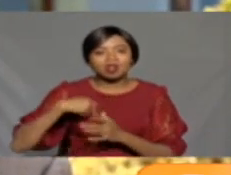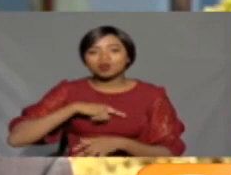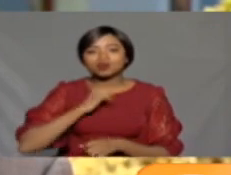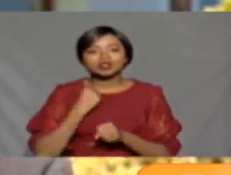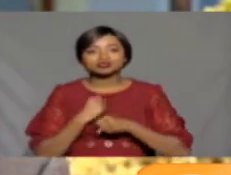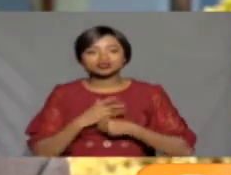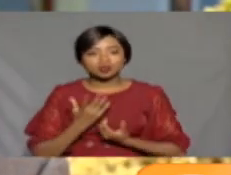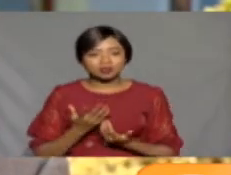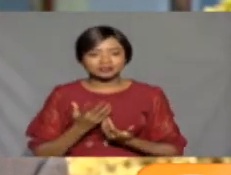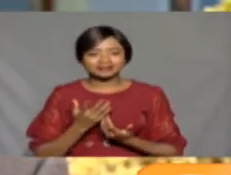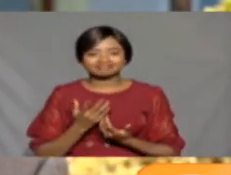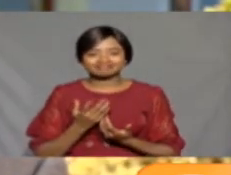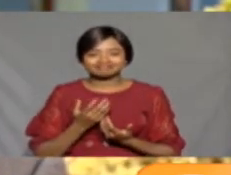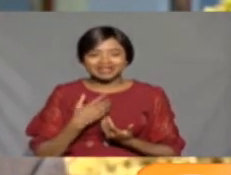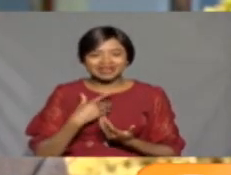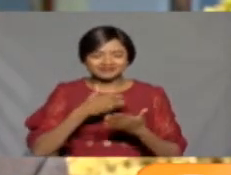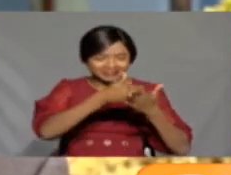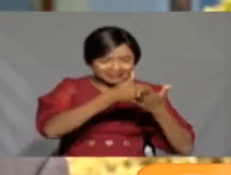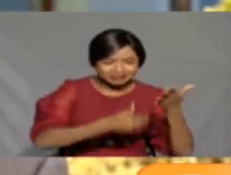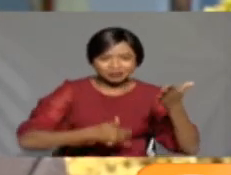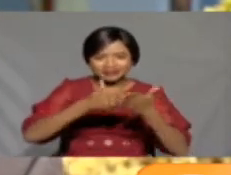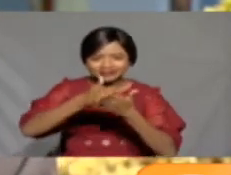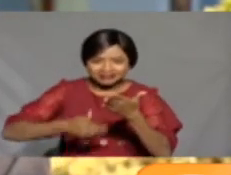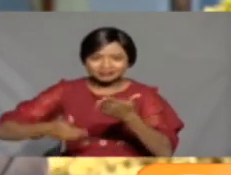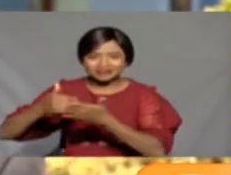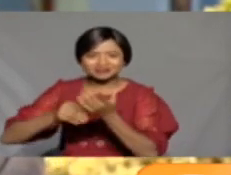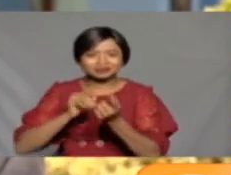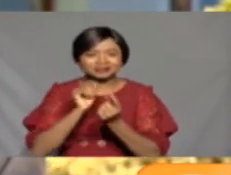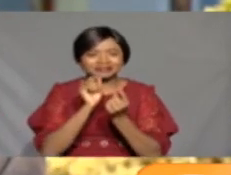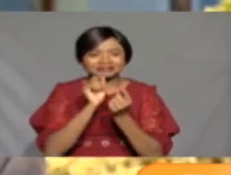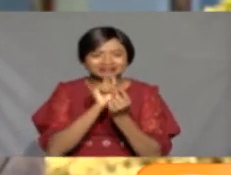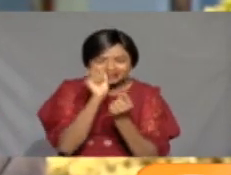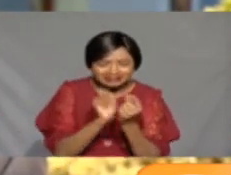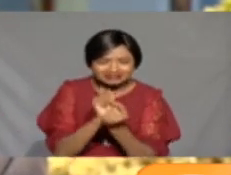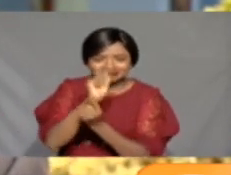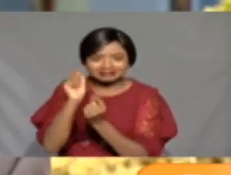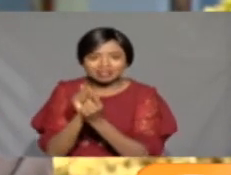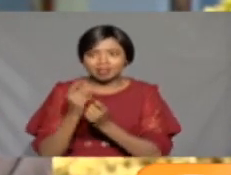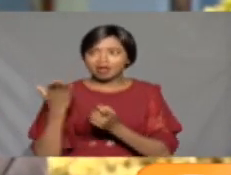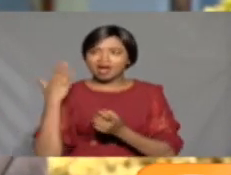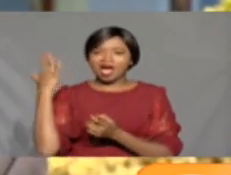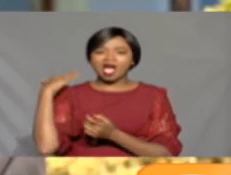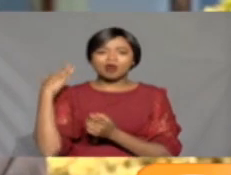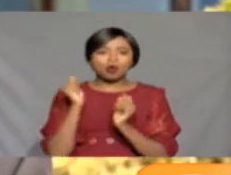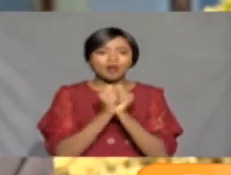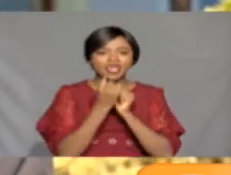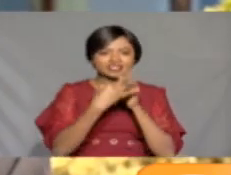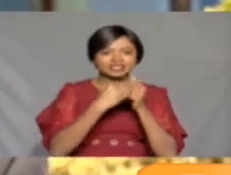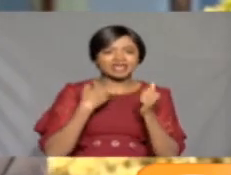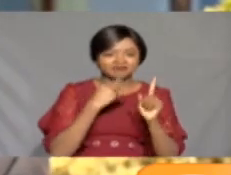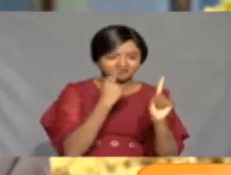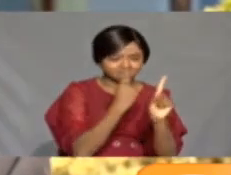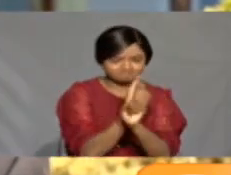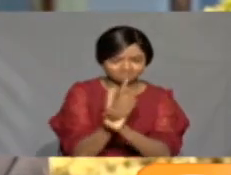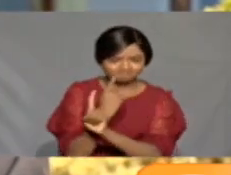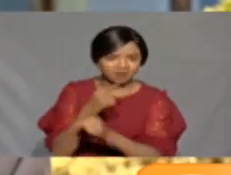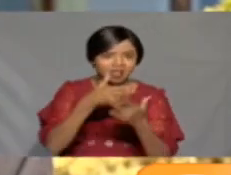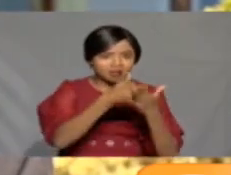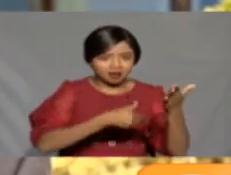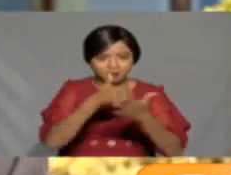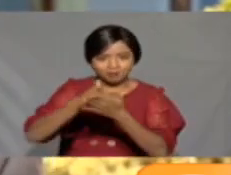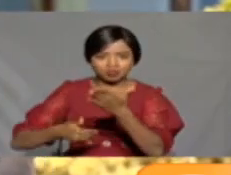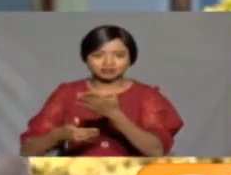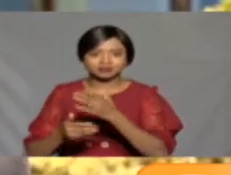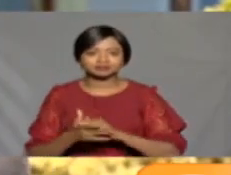very, very many specific reports. The last census, we produced 18 of them, different reports from the single questionnaire.